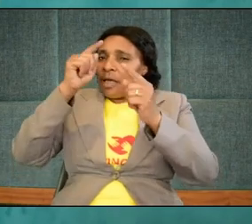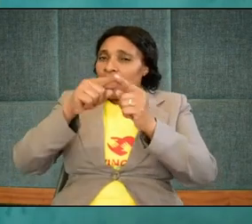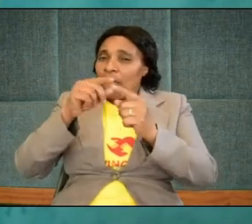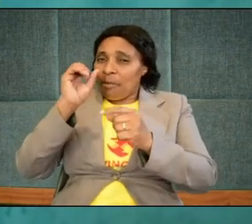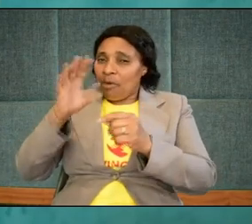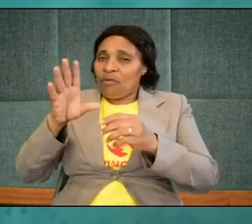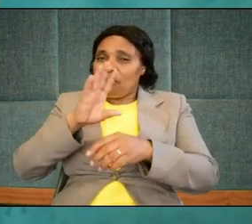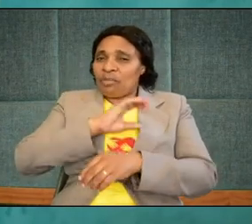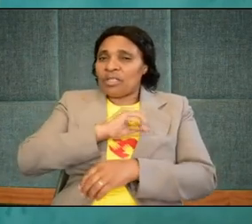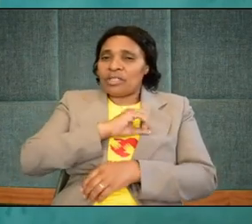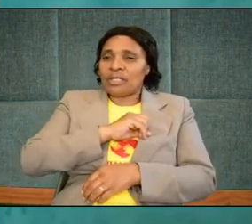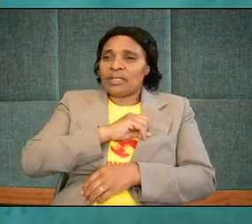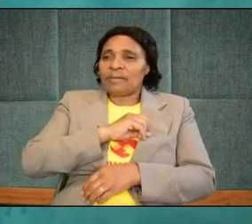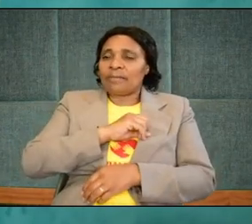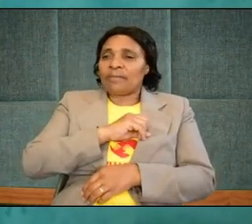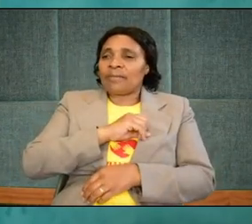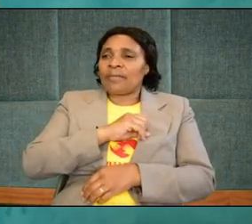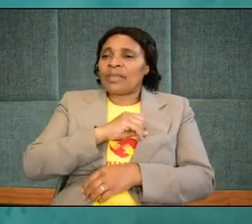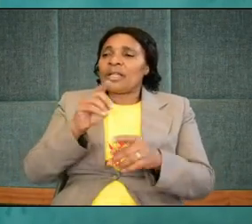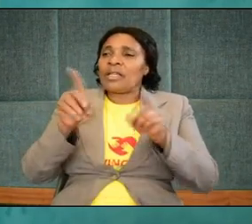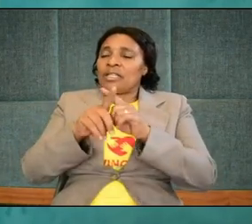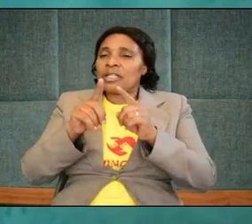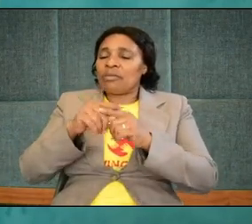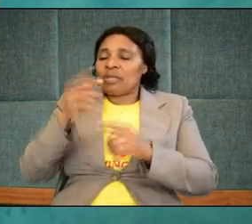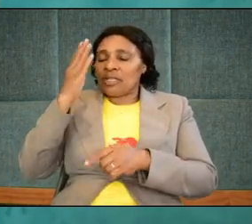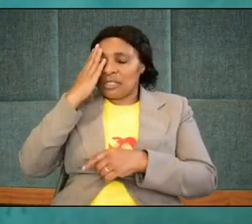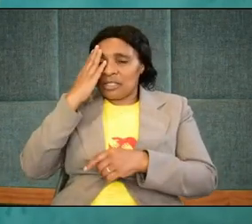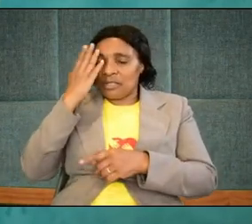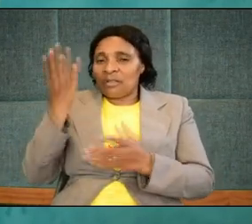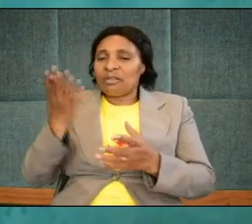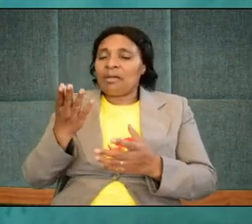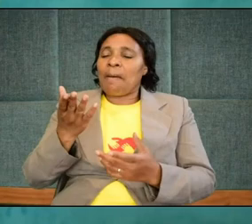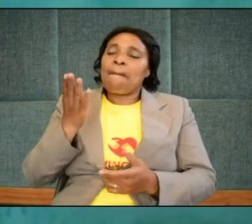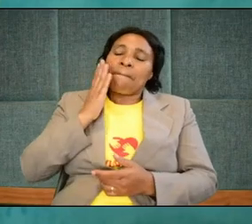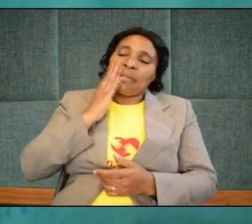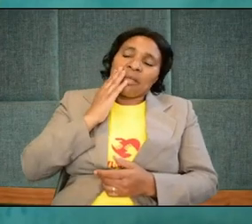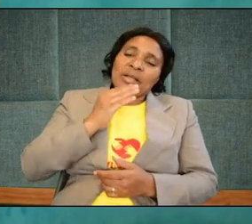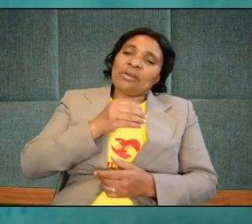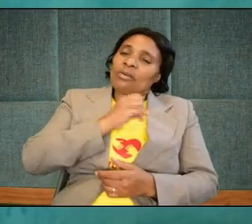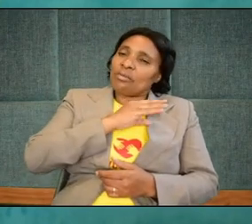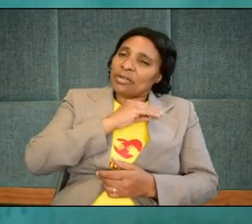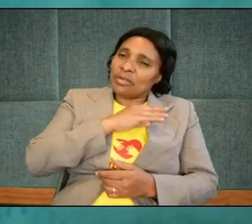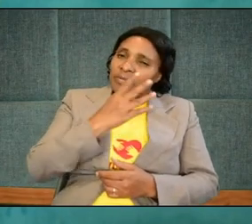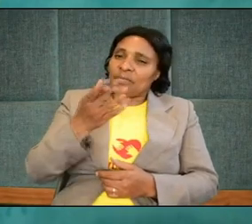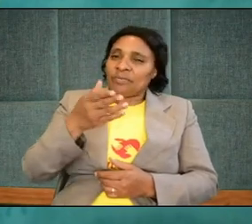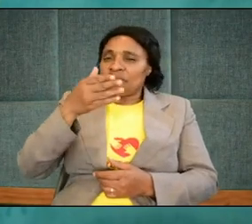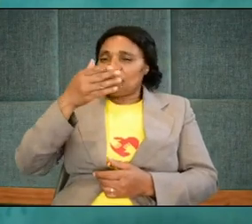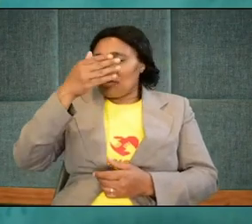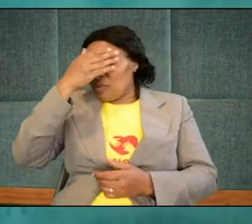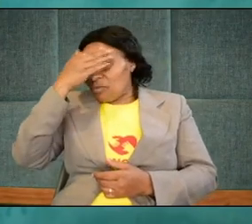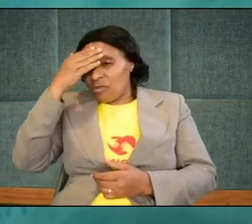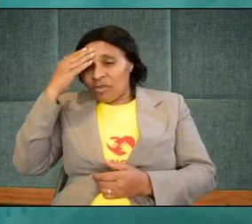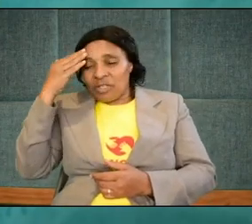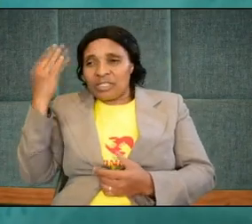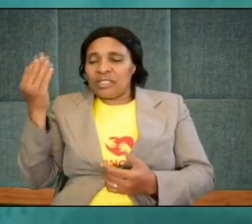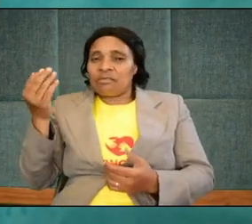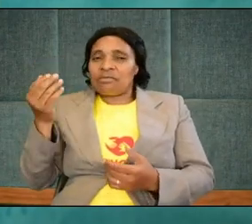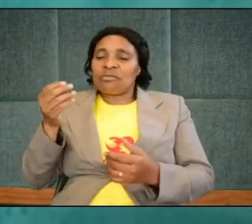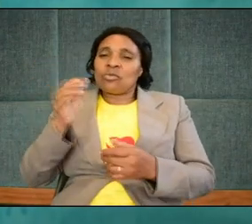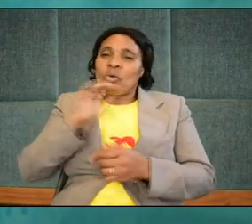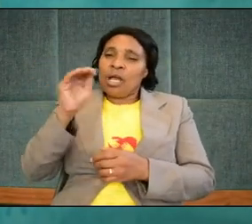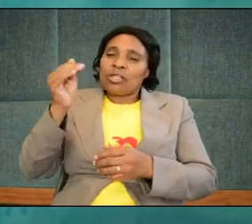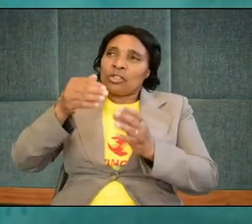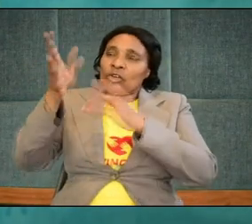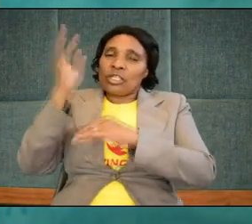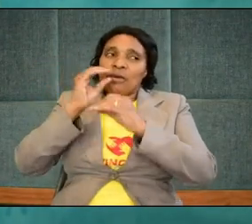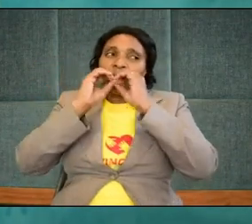patience. You know, we, like the Israelites, mama and complain, forgetting to cite God's blessings, pardon